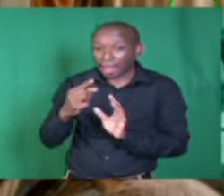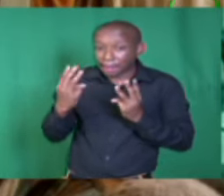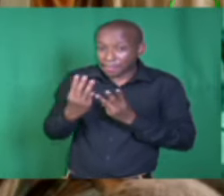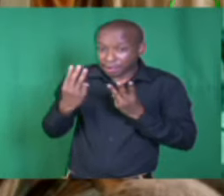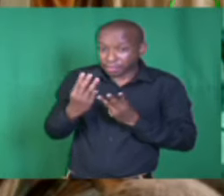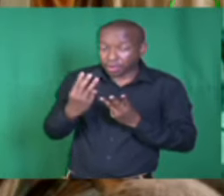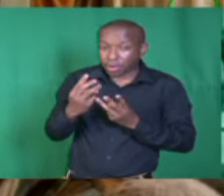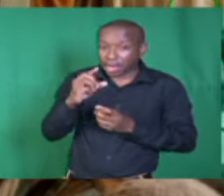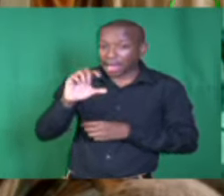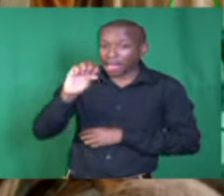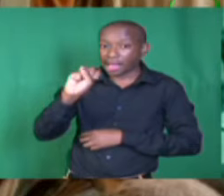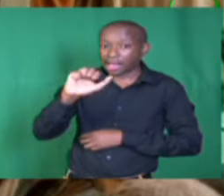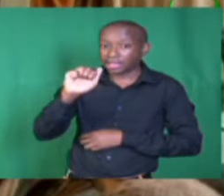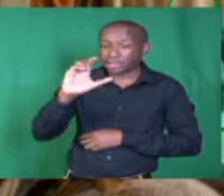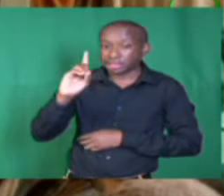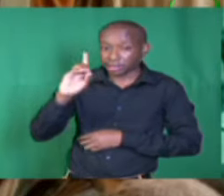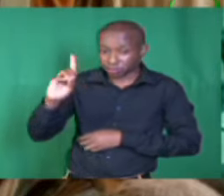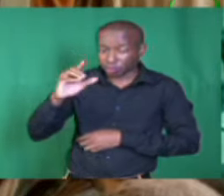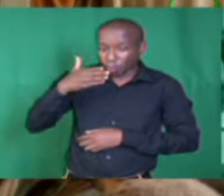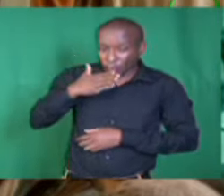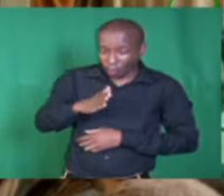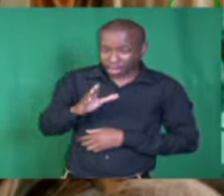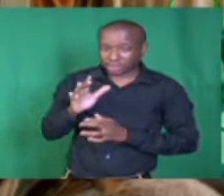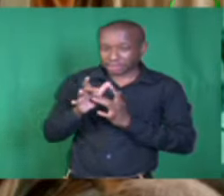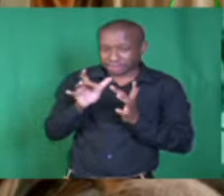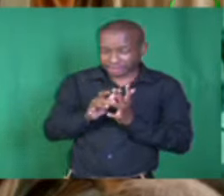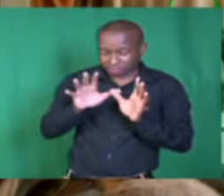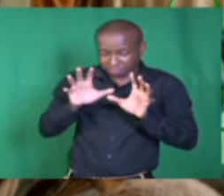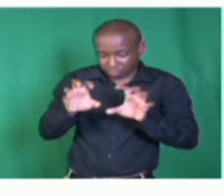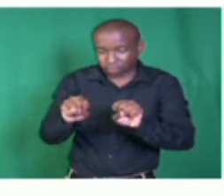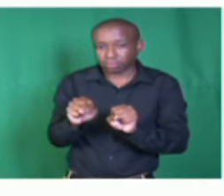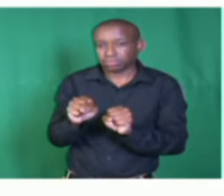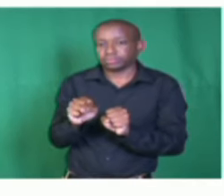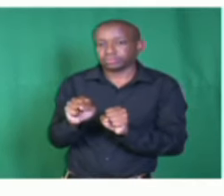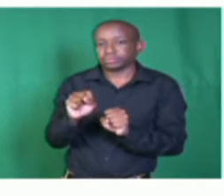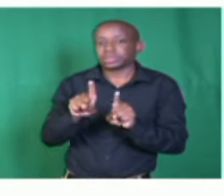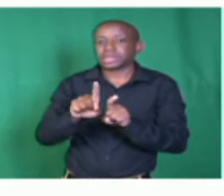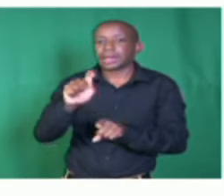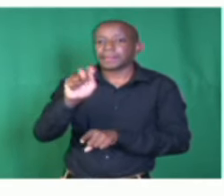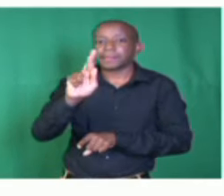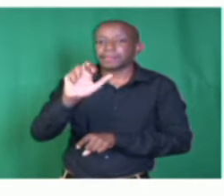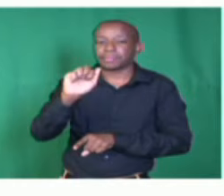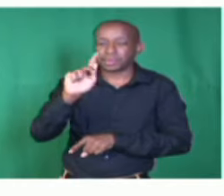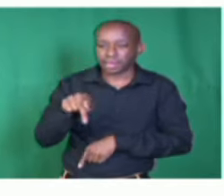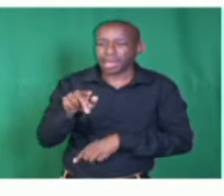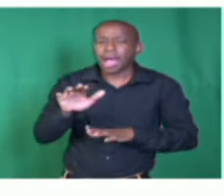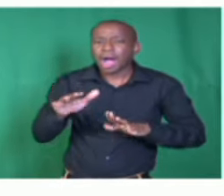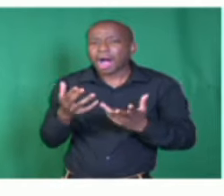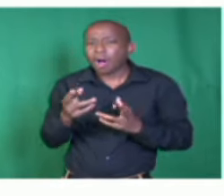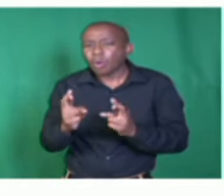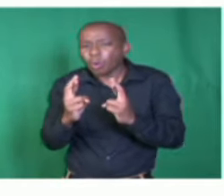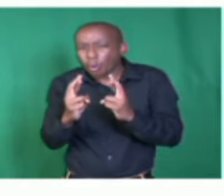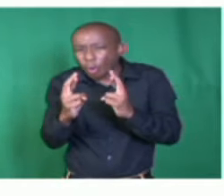these are the people who wanted to trap Jesus Christ. How did they hope to